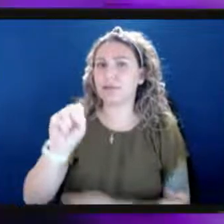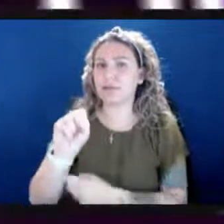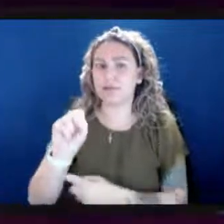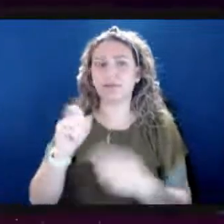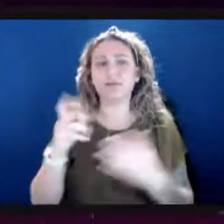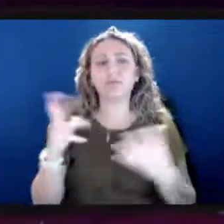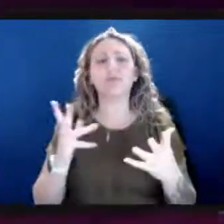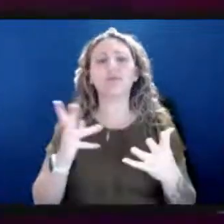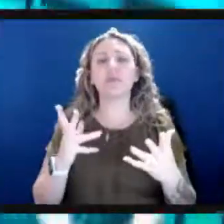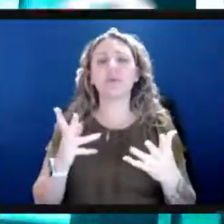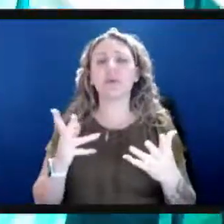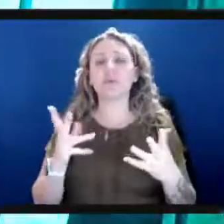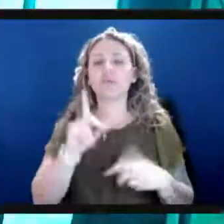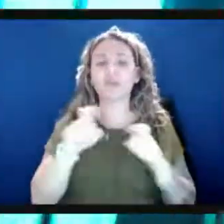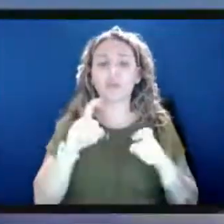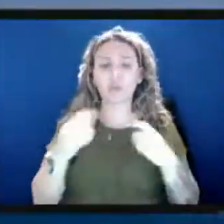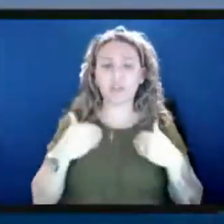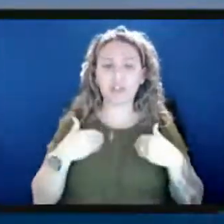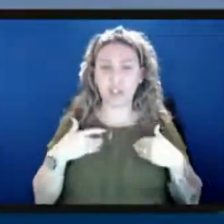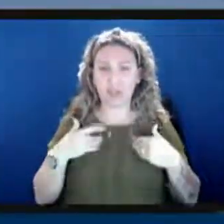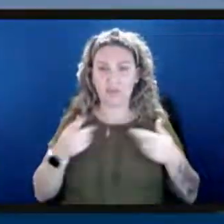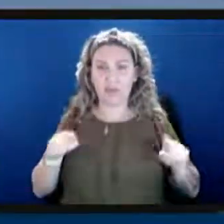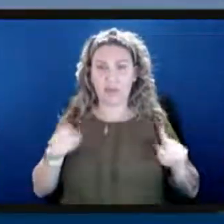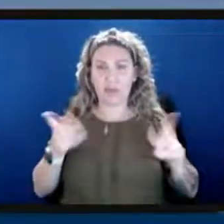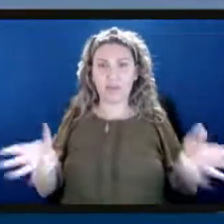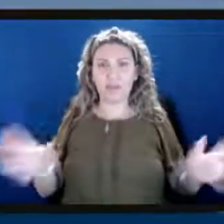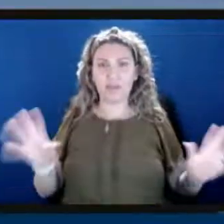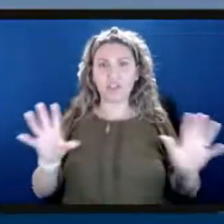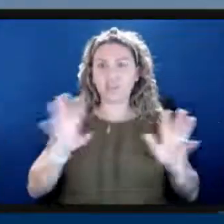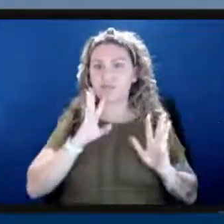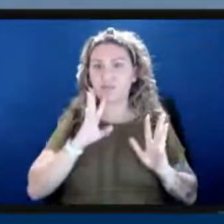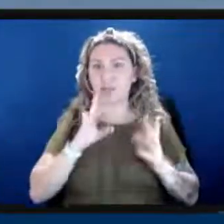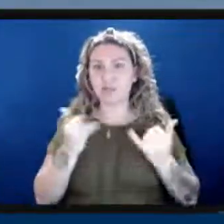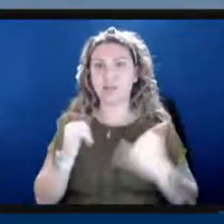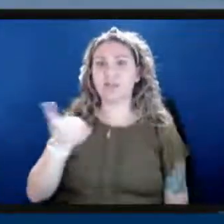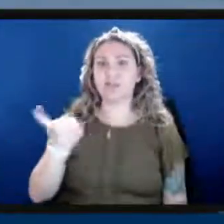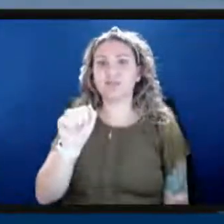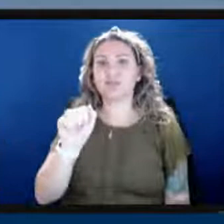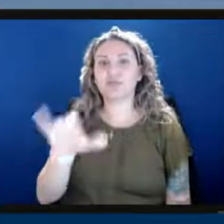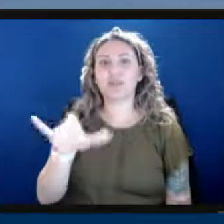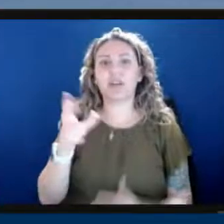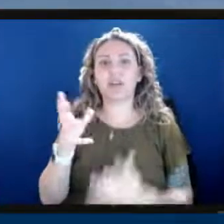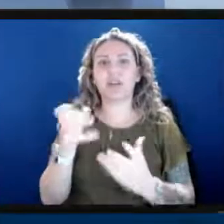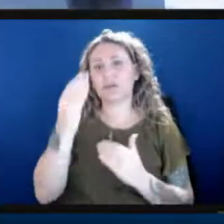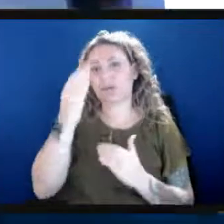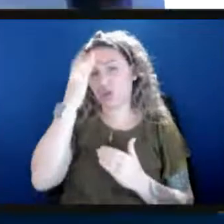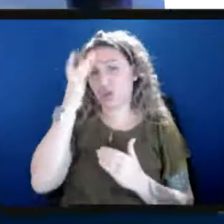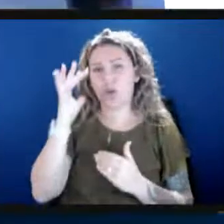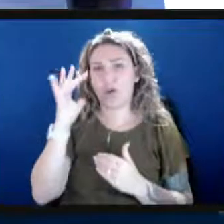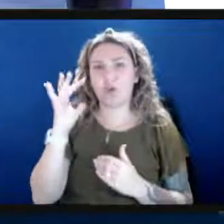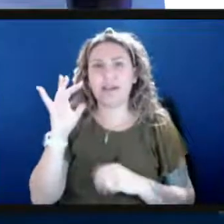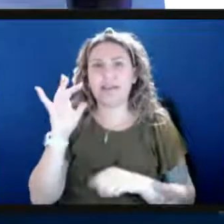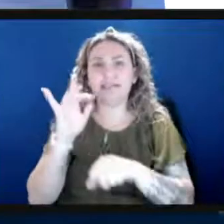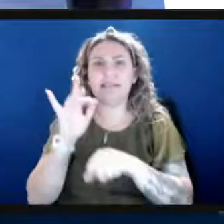questions do we have as we wrap up our talk today? Jay wants to know if just touching one of these pills